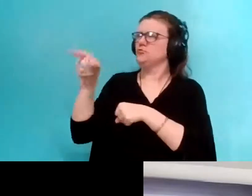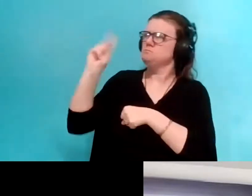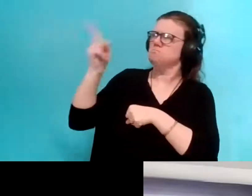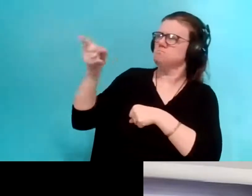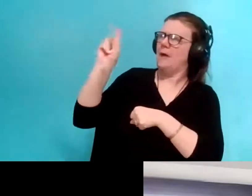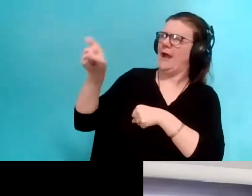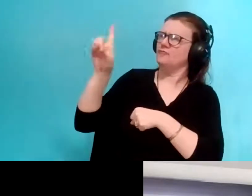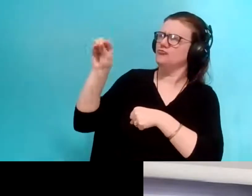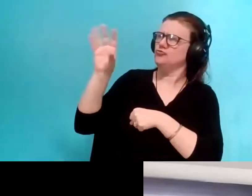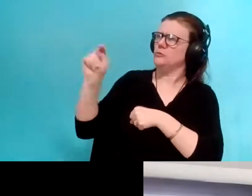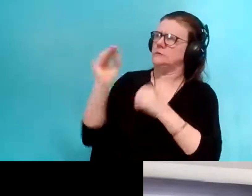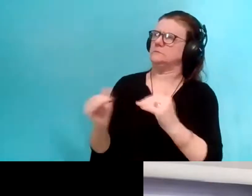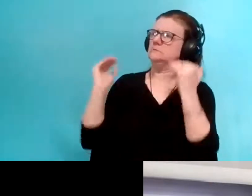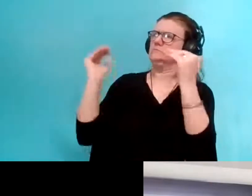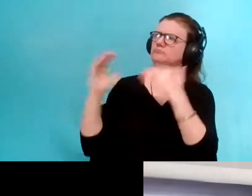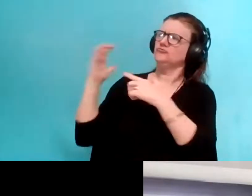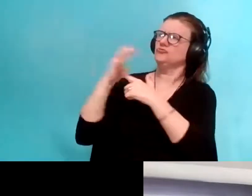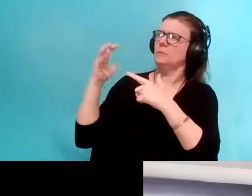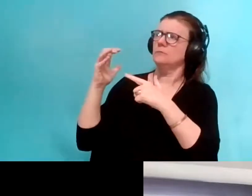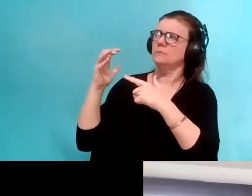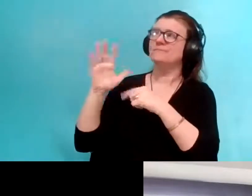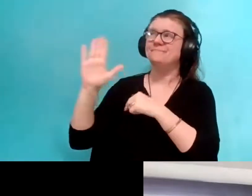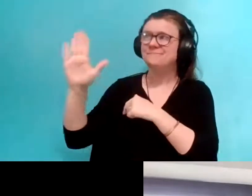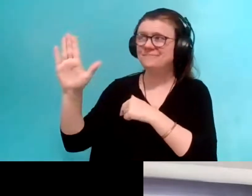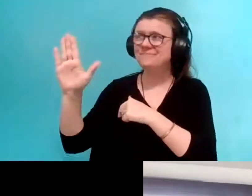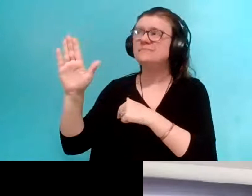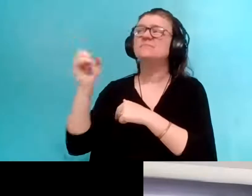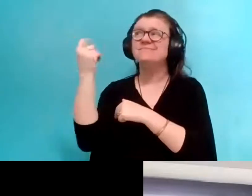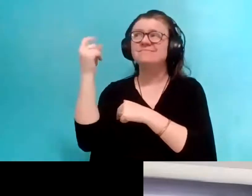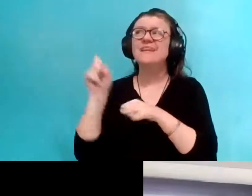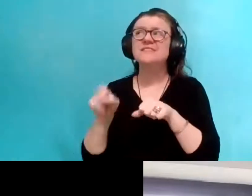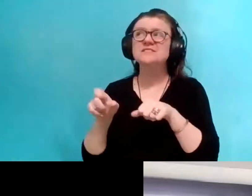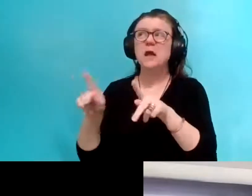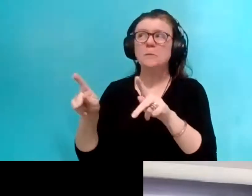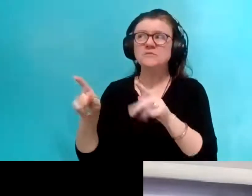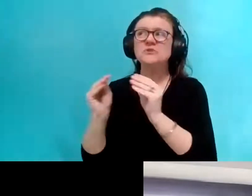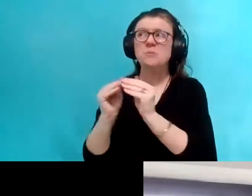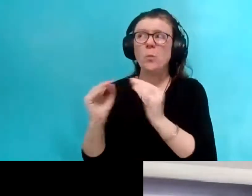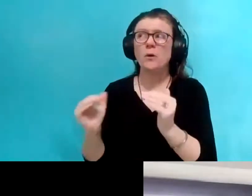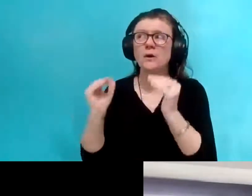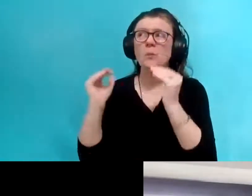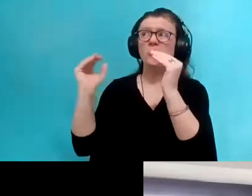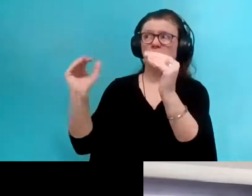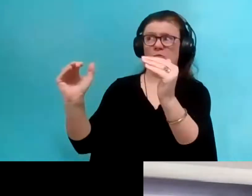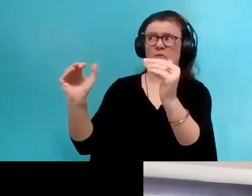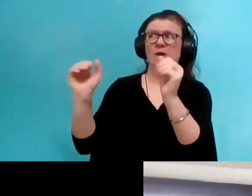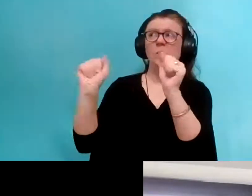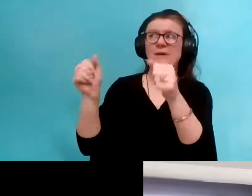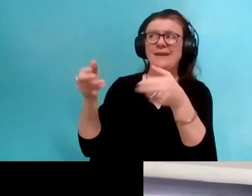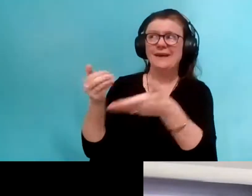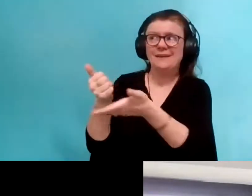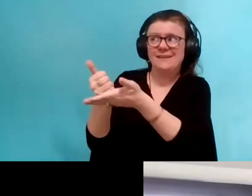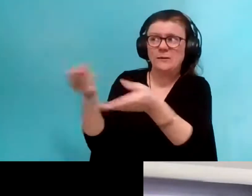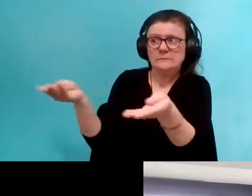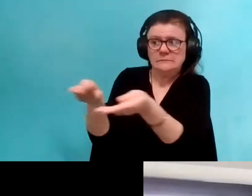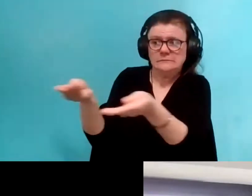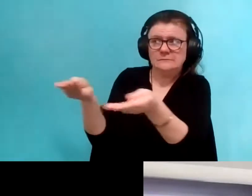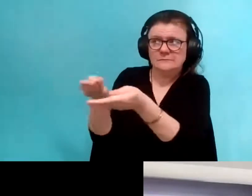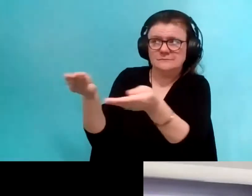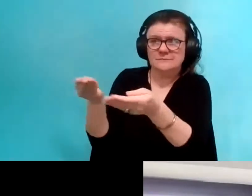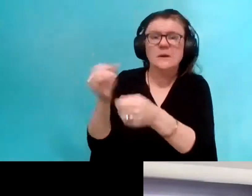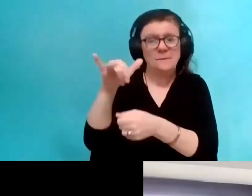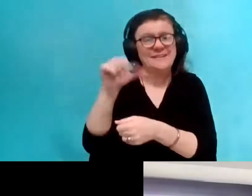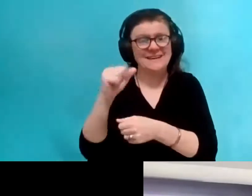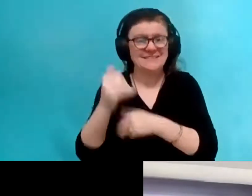gold standard. This is us saying, there is a pathway there to improvement and we can facilitate that. But it is a